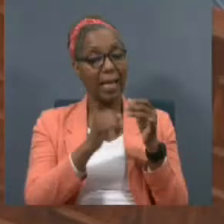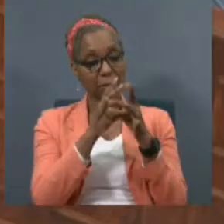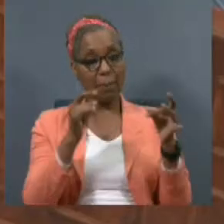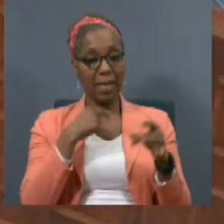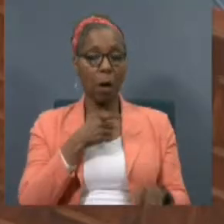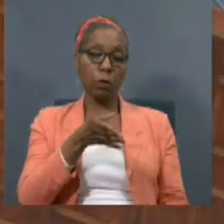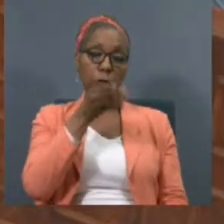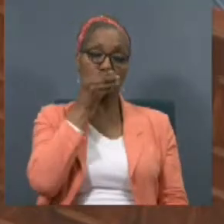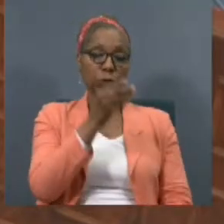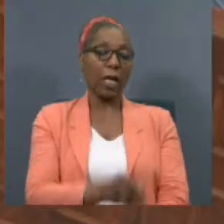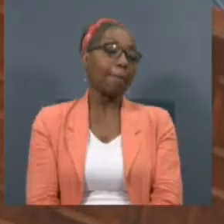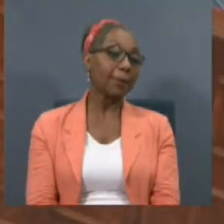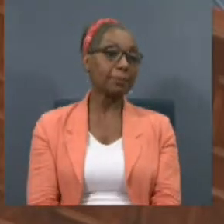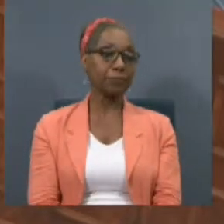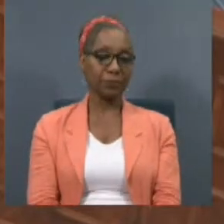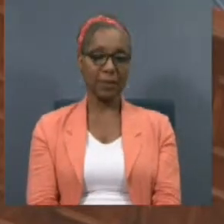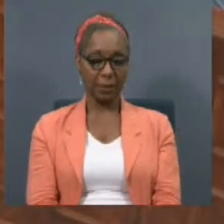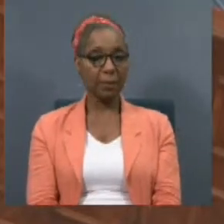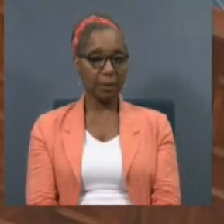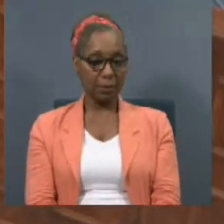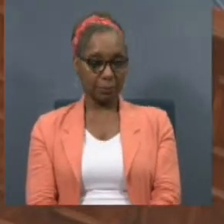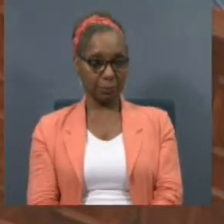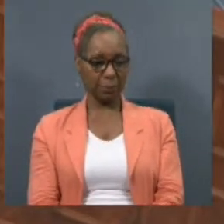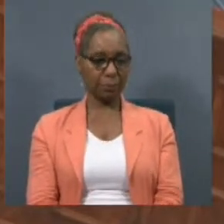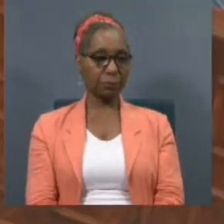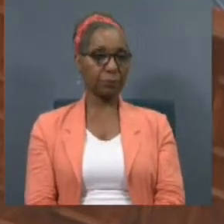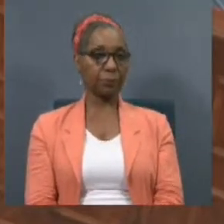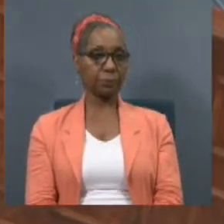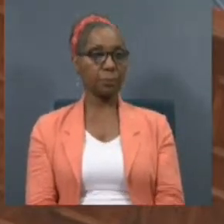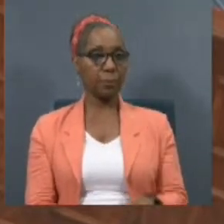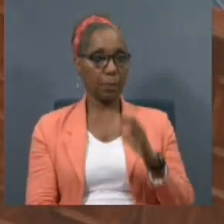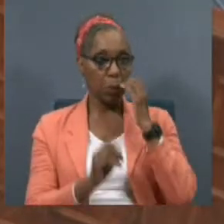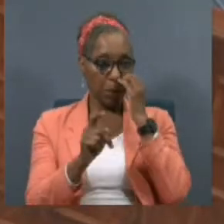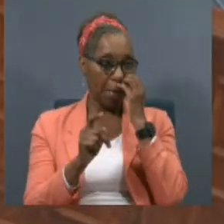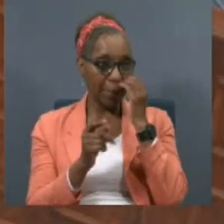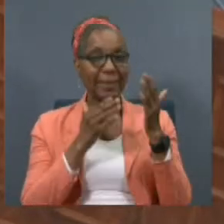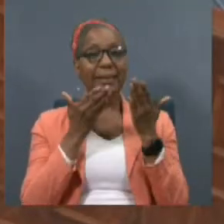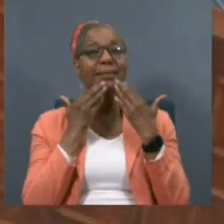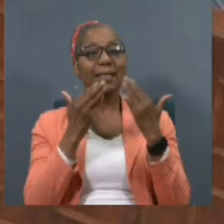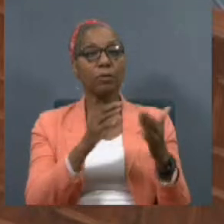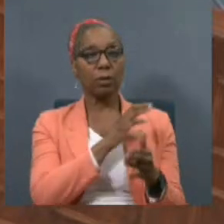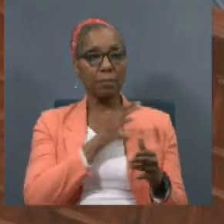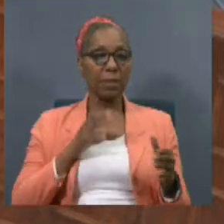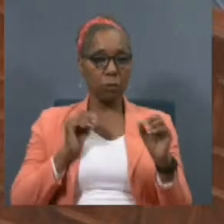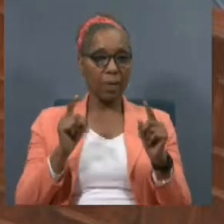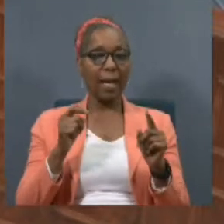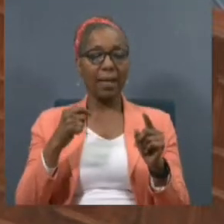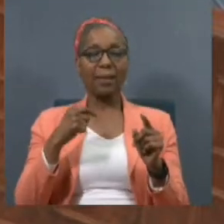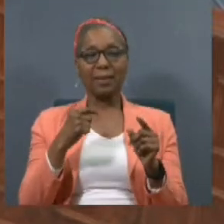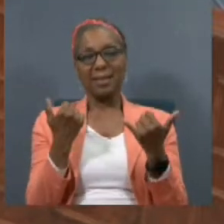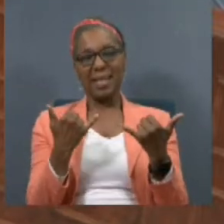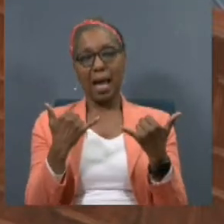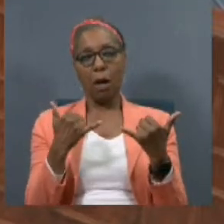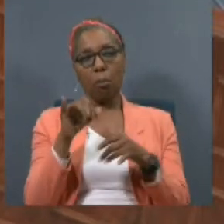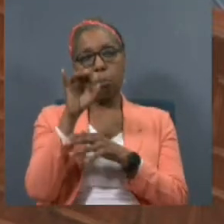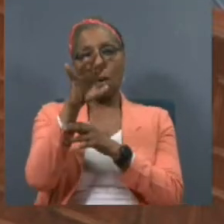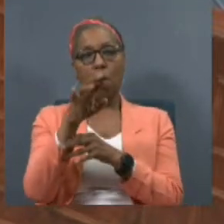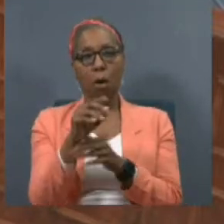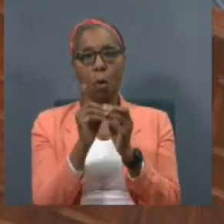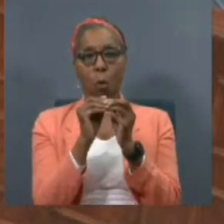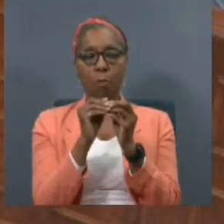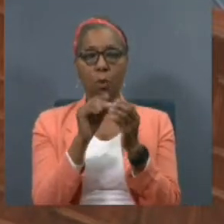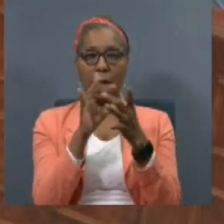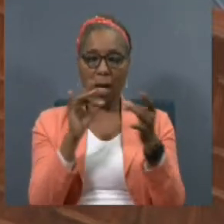up. Thank you, Commissioner. I'm gonna put out one more comment, and then afterwards I will entertain a